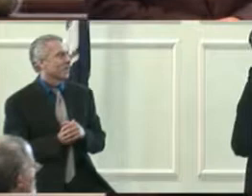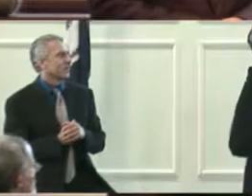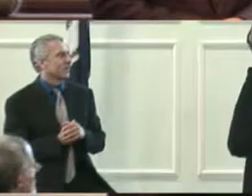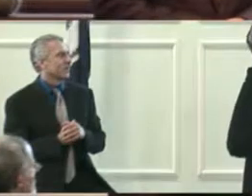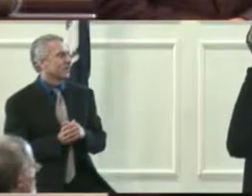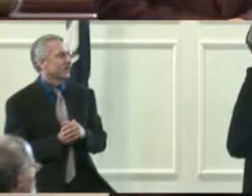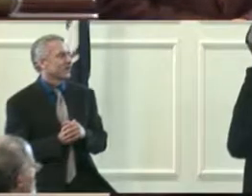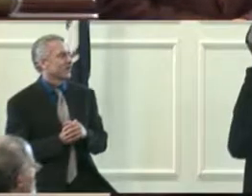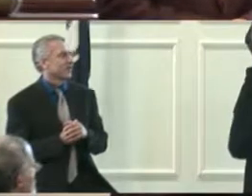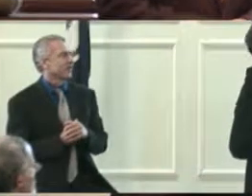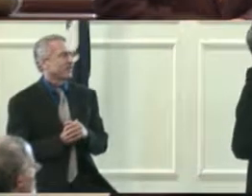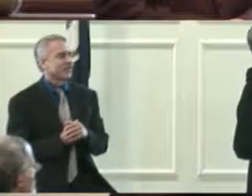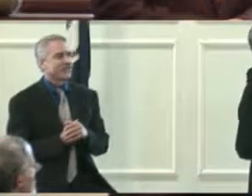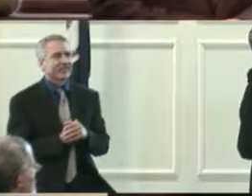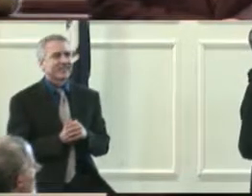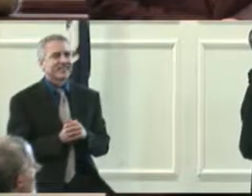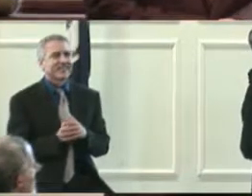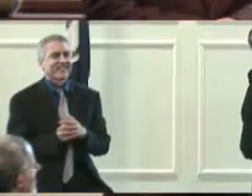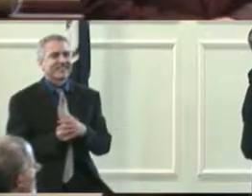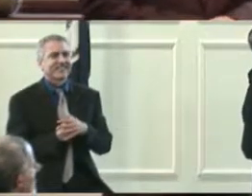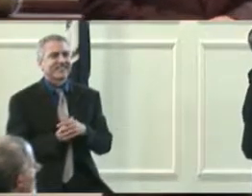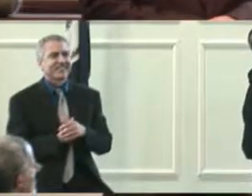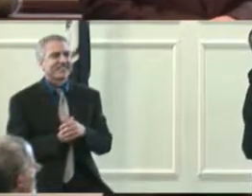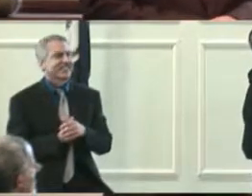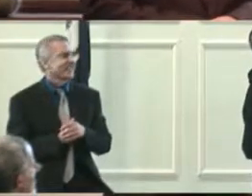Alberta Donqua,